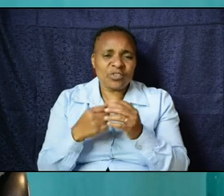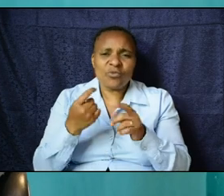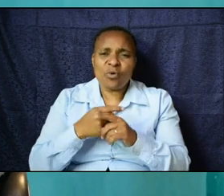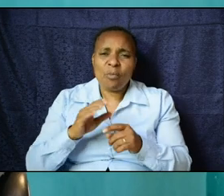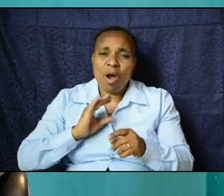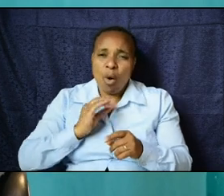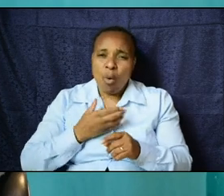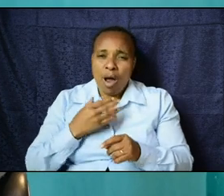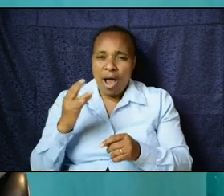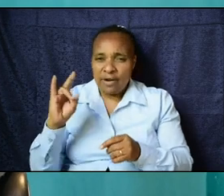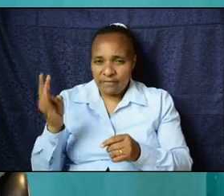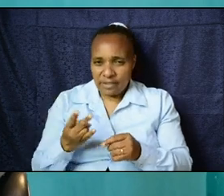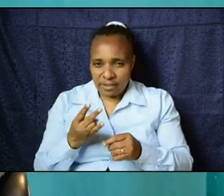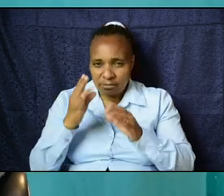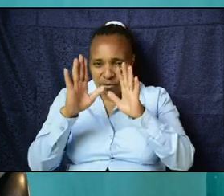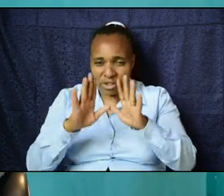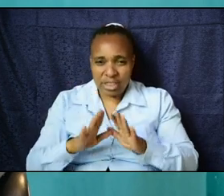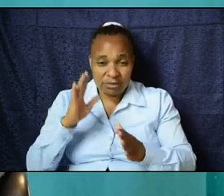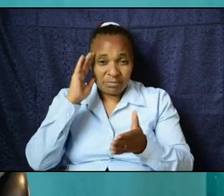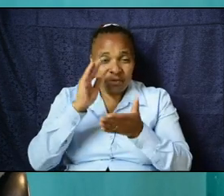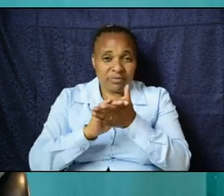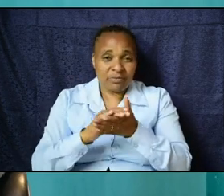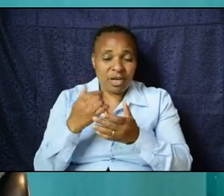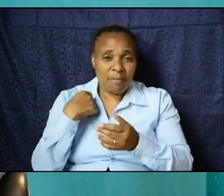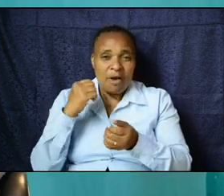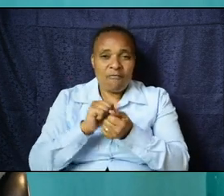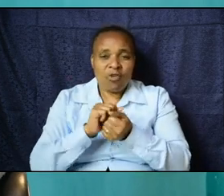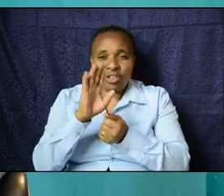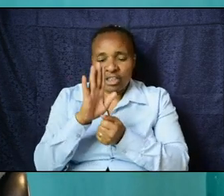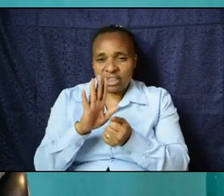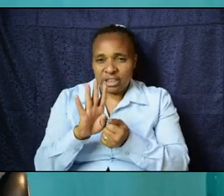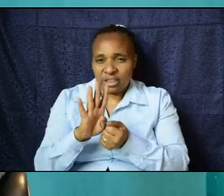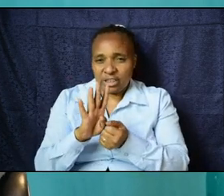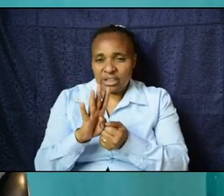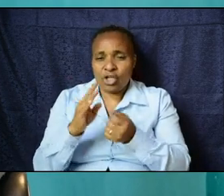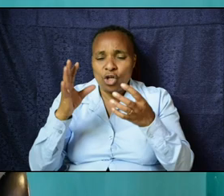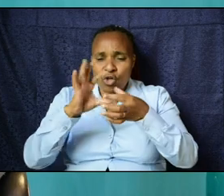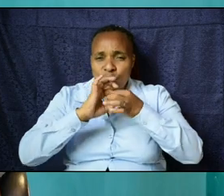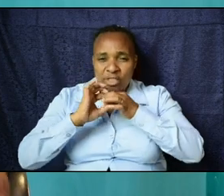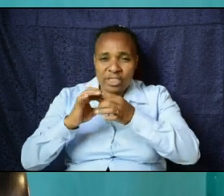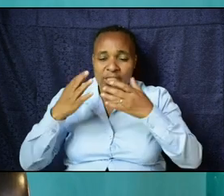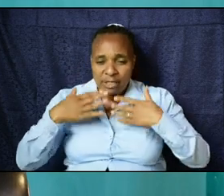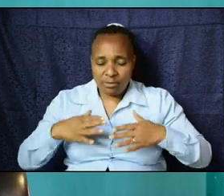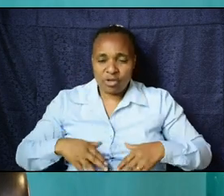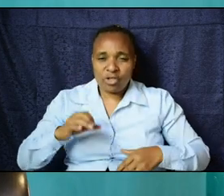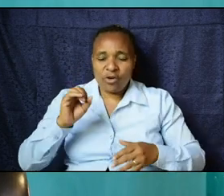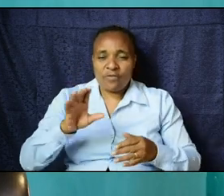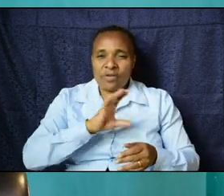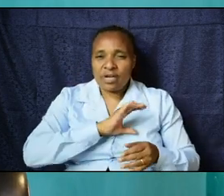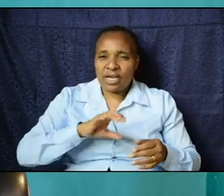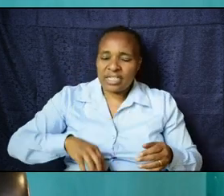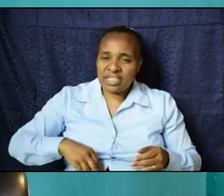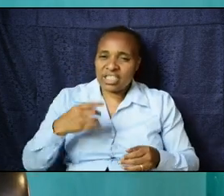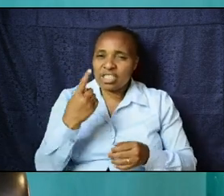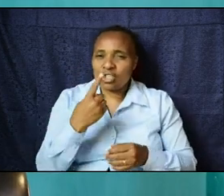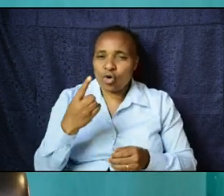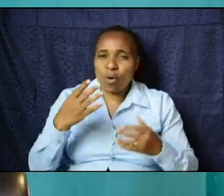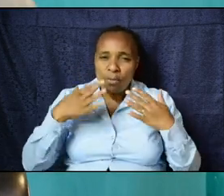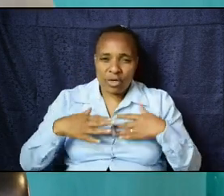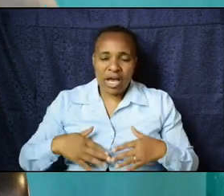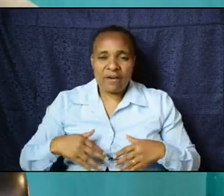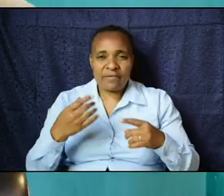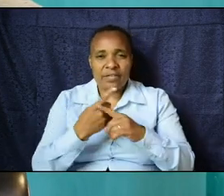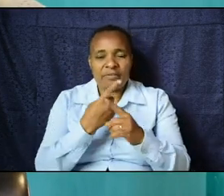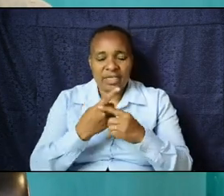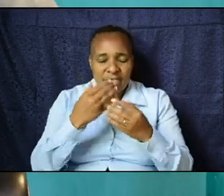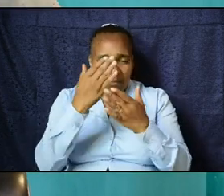our Adventist fundamental beliefs. That's belief number 14, unity in the body of Christ. You know, every single body has different parts. You know,